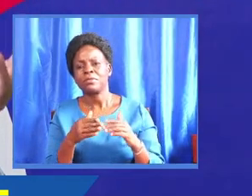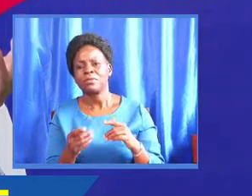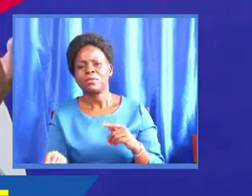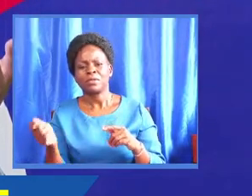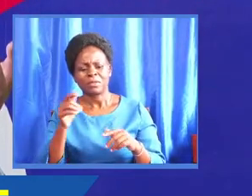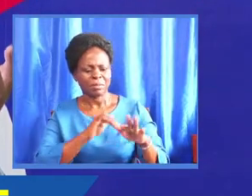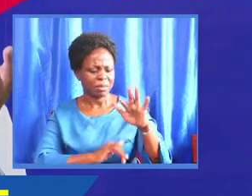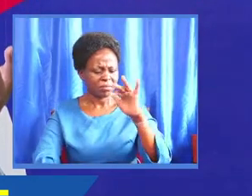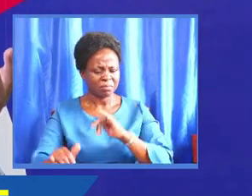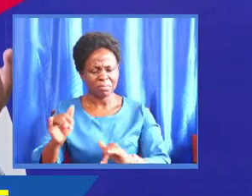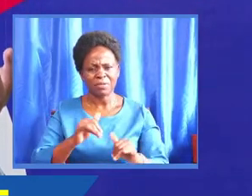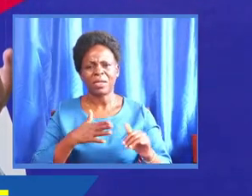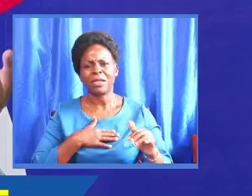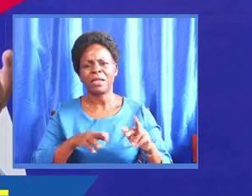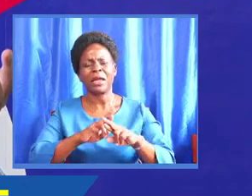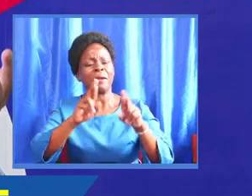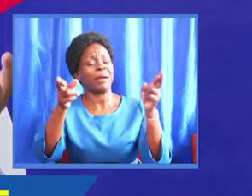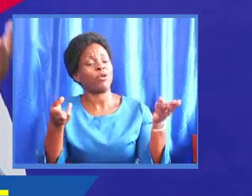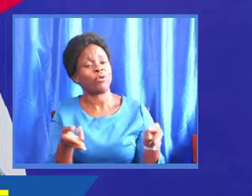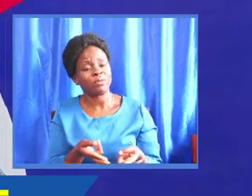rooms.